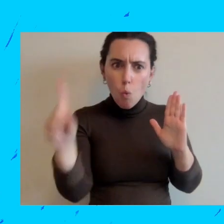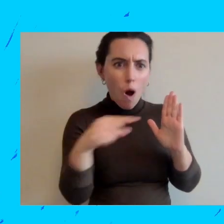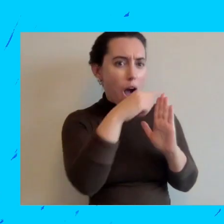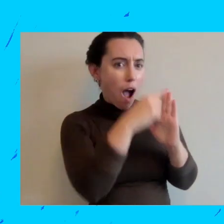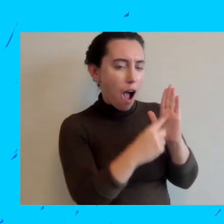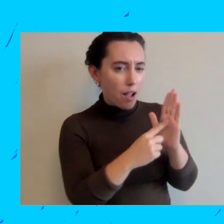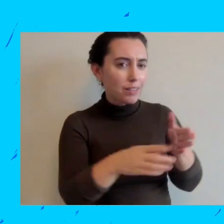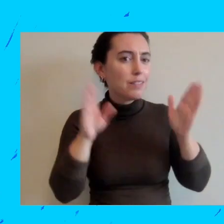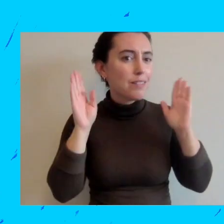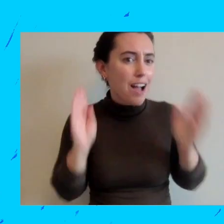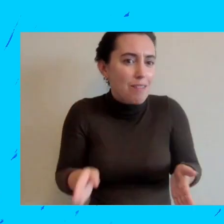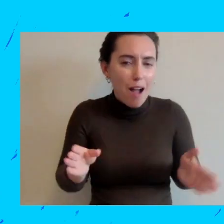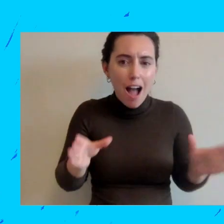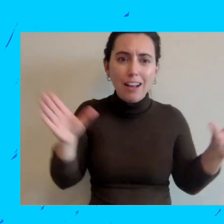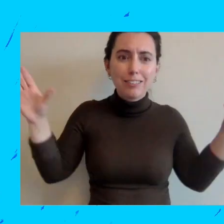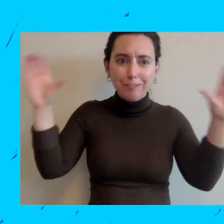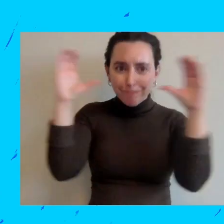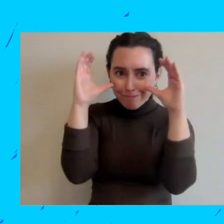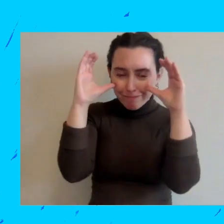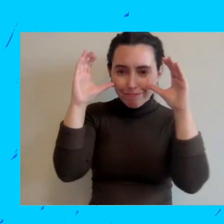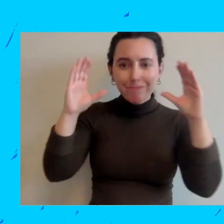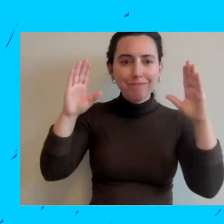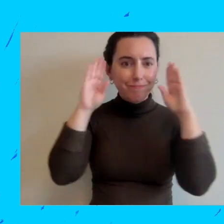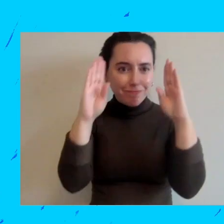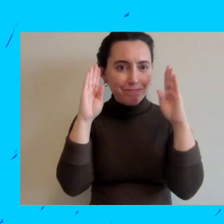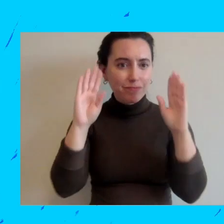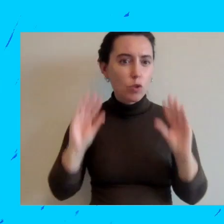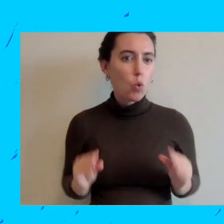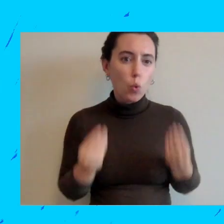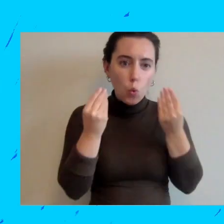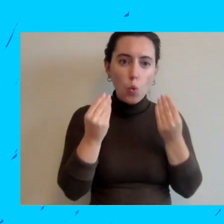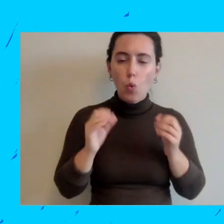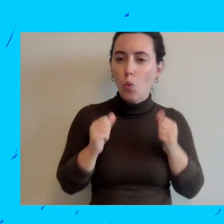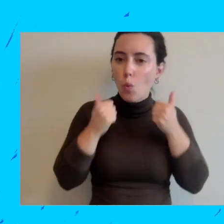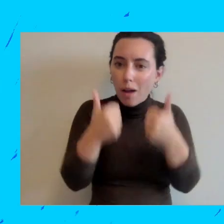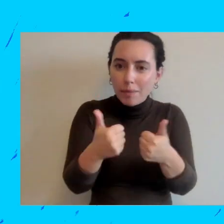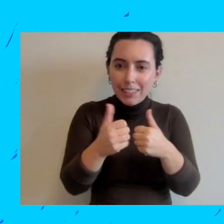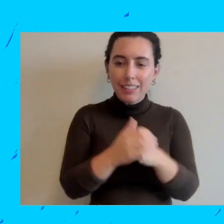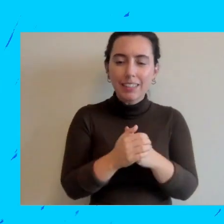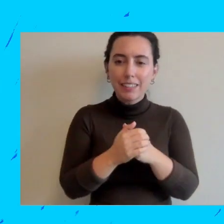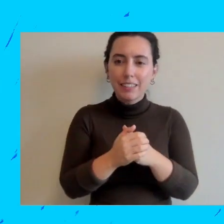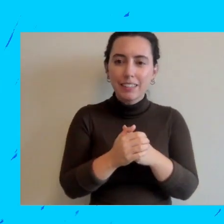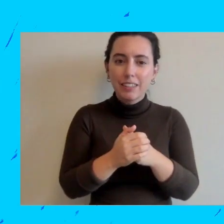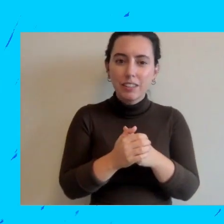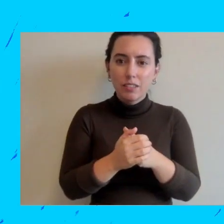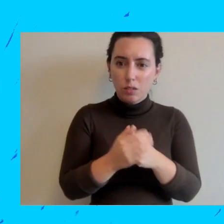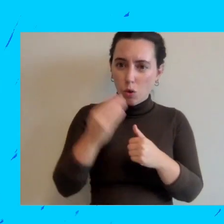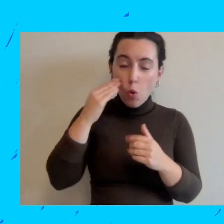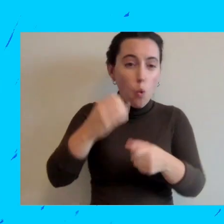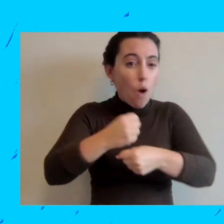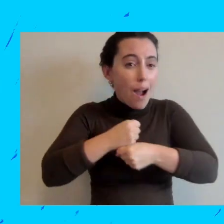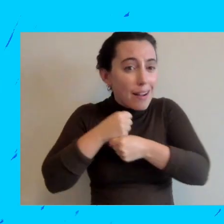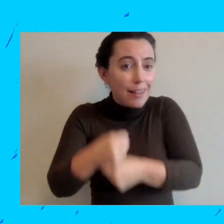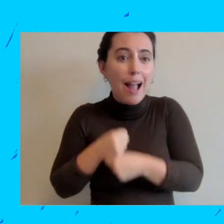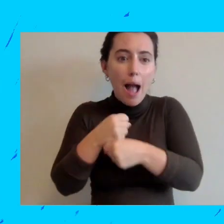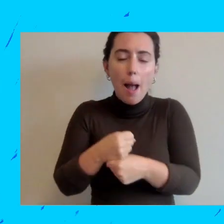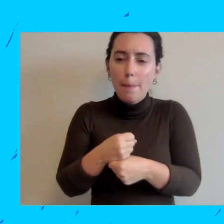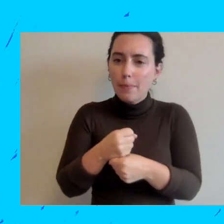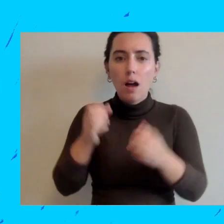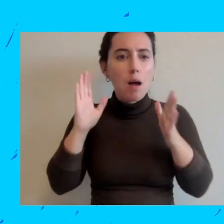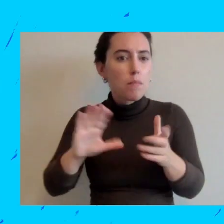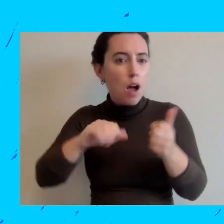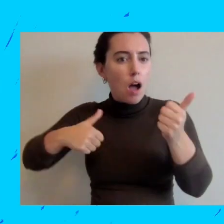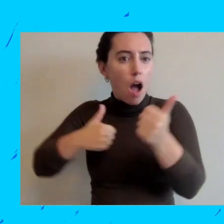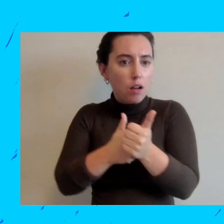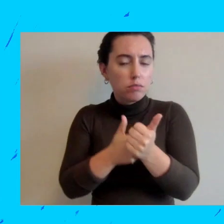and more investment in adolescent well-being. Now, we all know that campaigning needs strong facts to back up our voices.